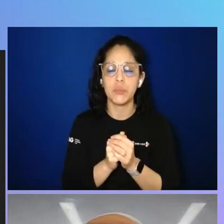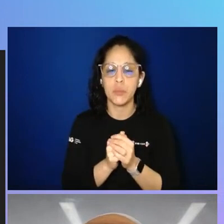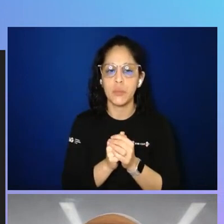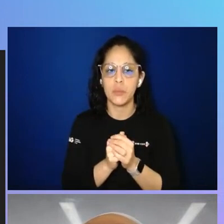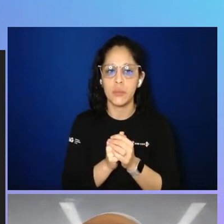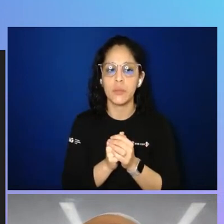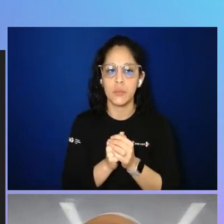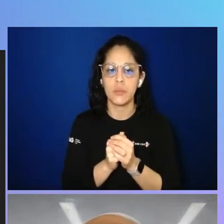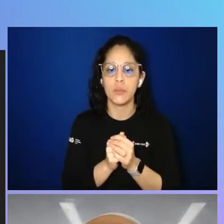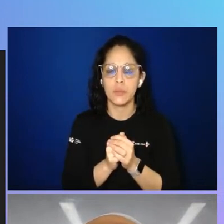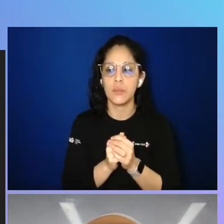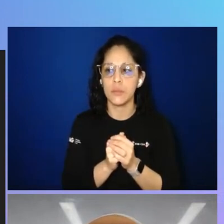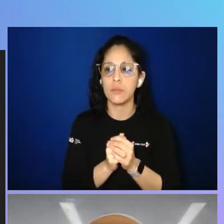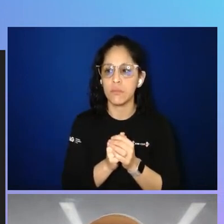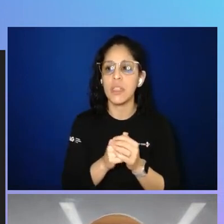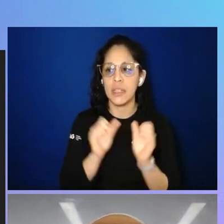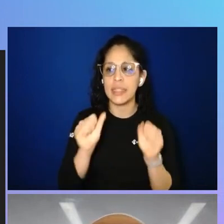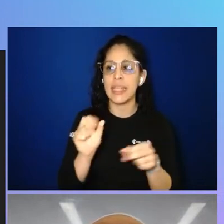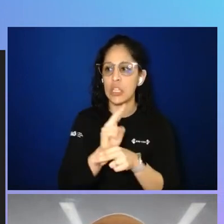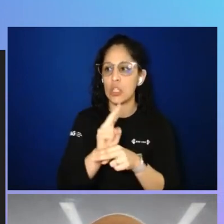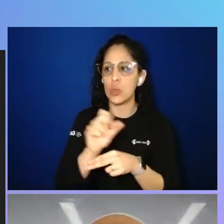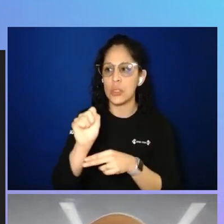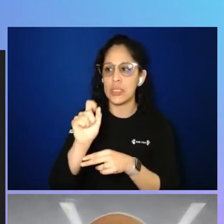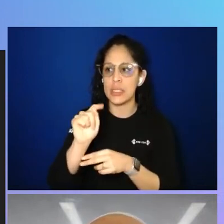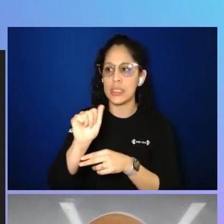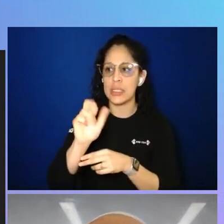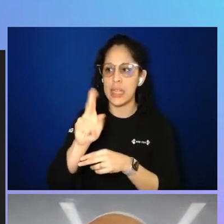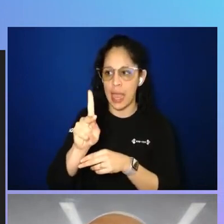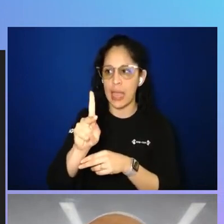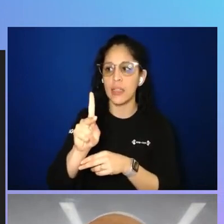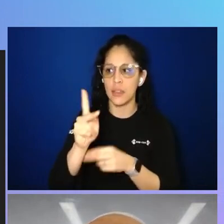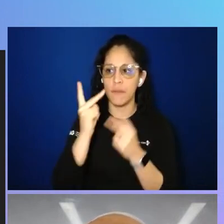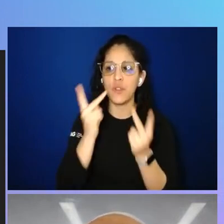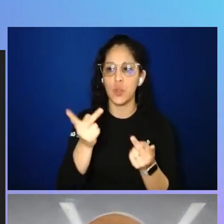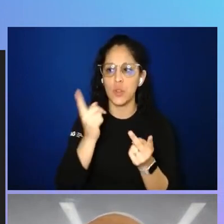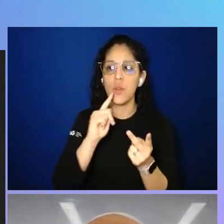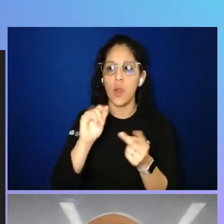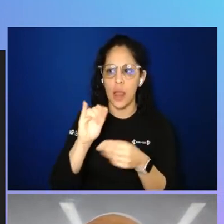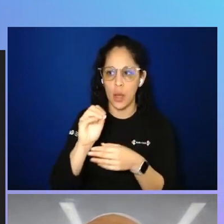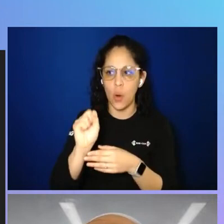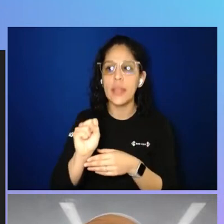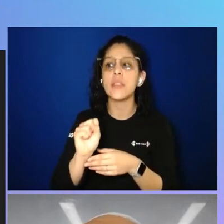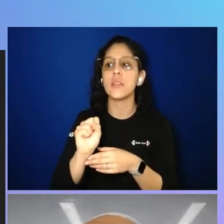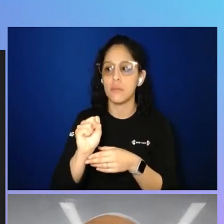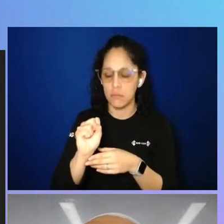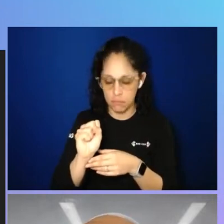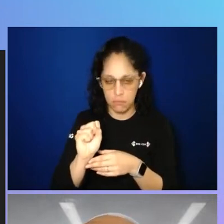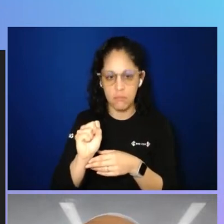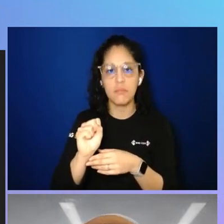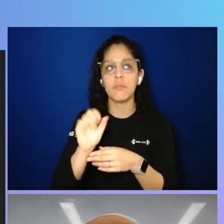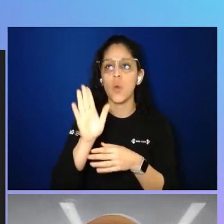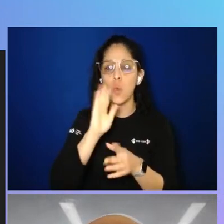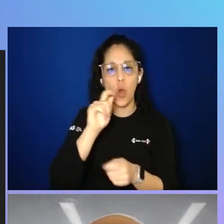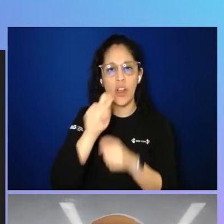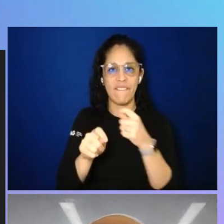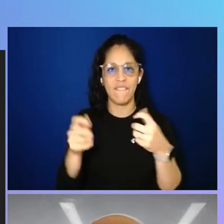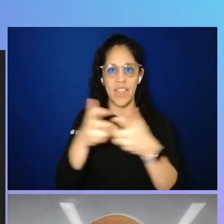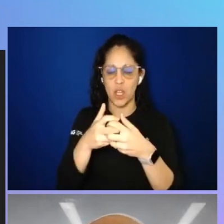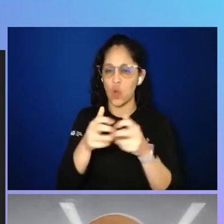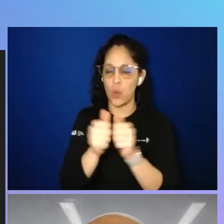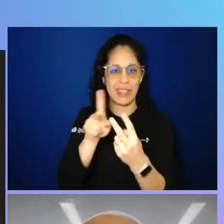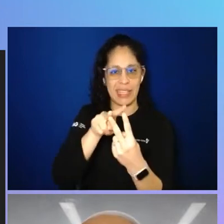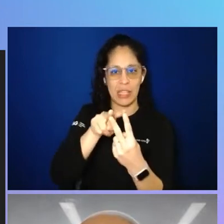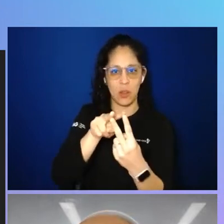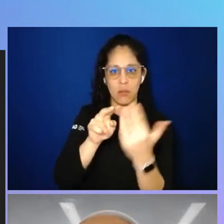stacks or stack views in iOS. And a stack view can configure it with horizontal axis or vertical